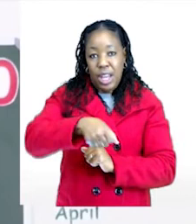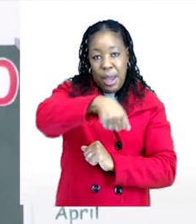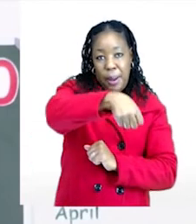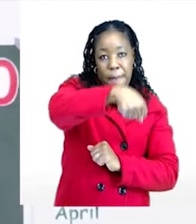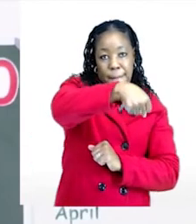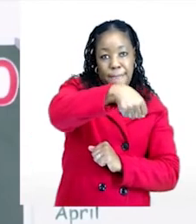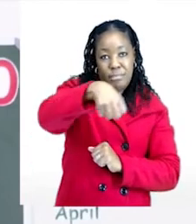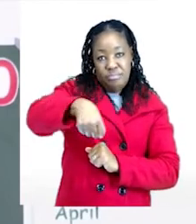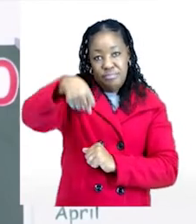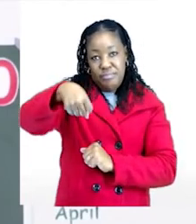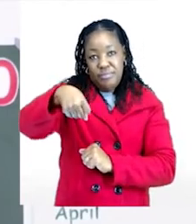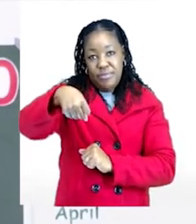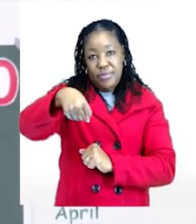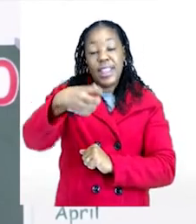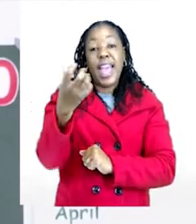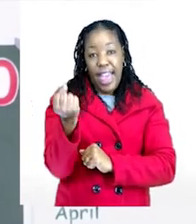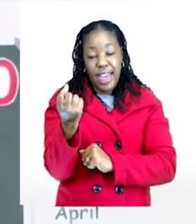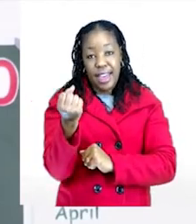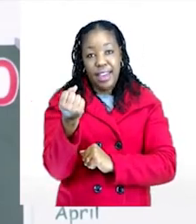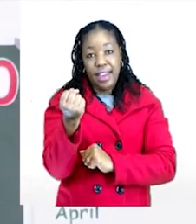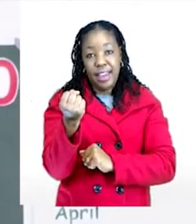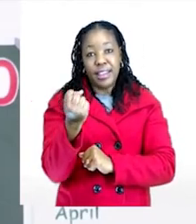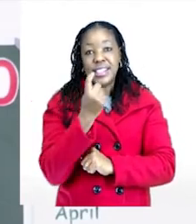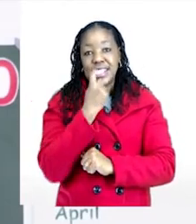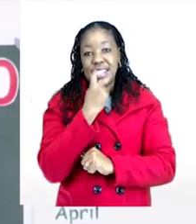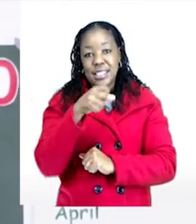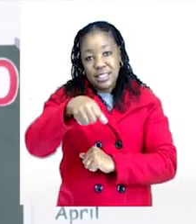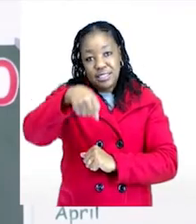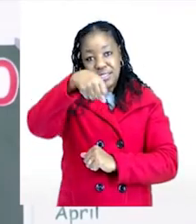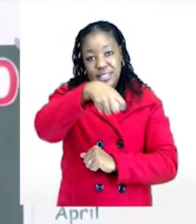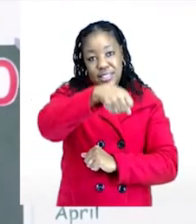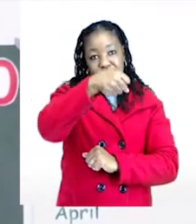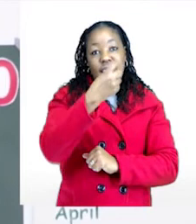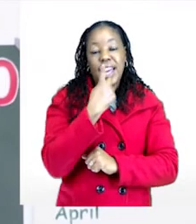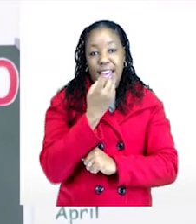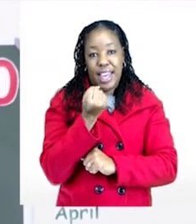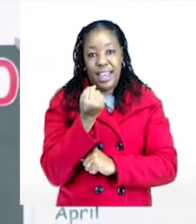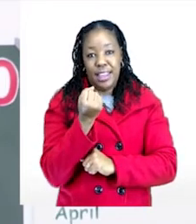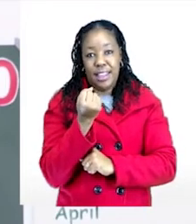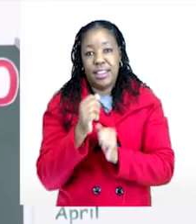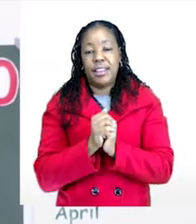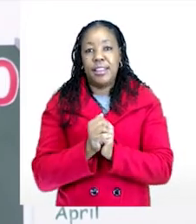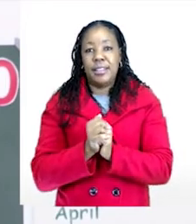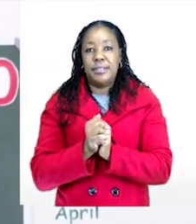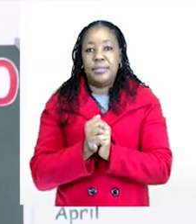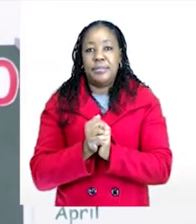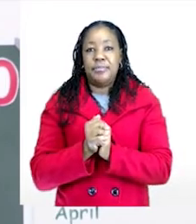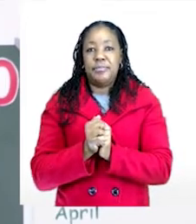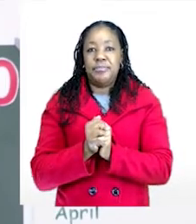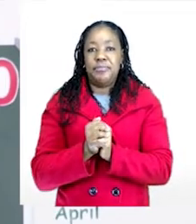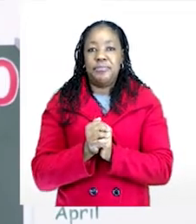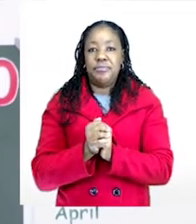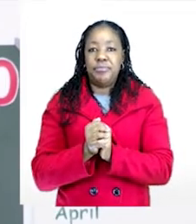a white handle, and the third one at the last line or in